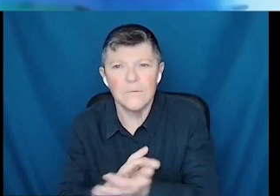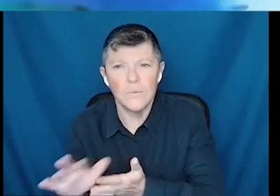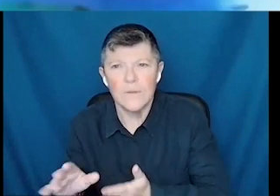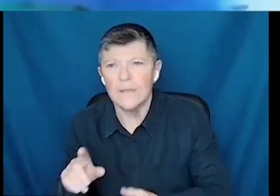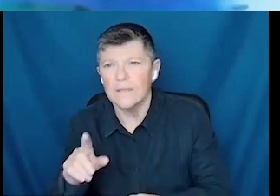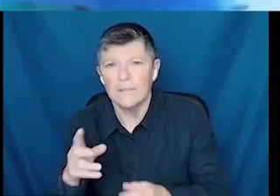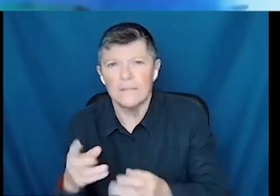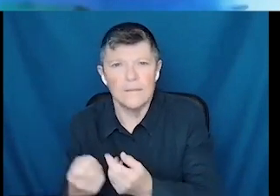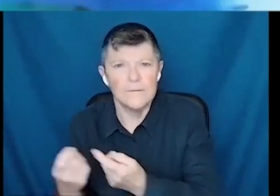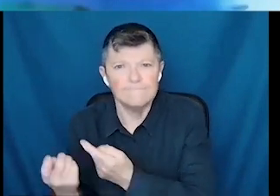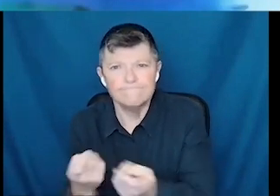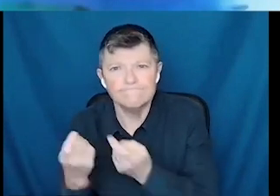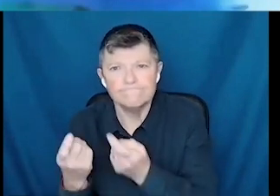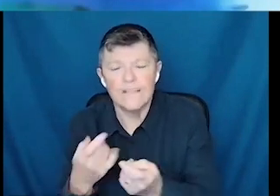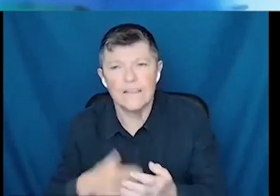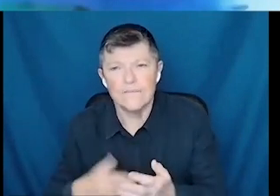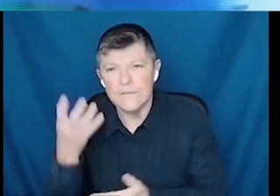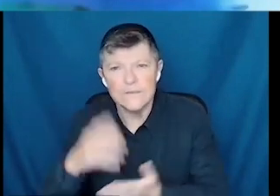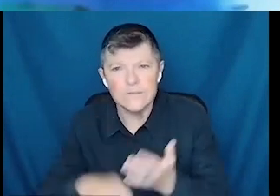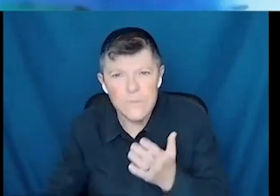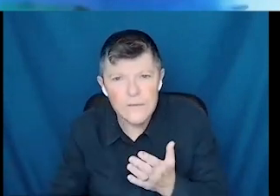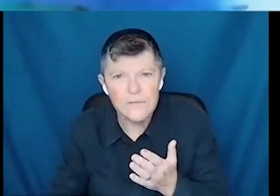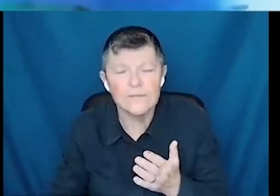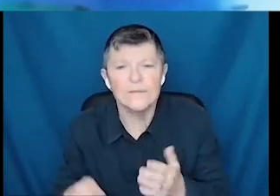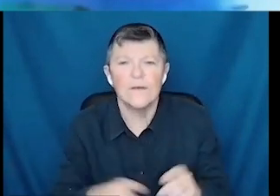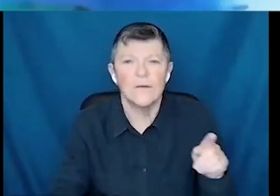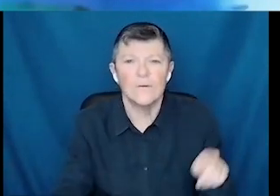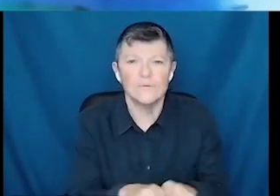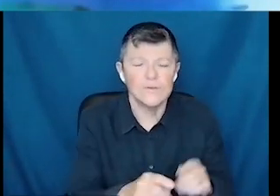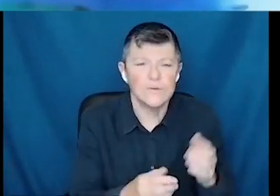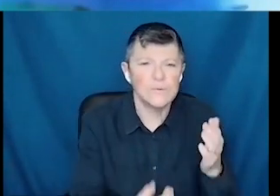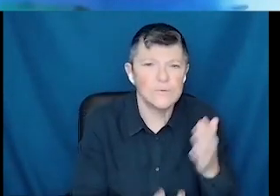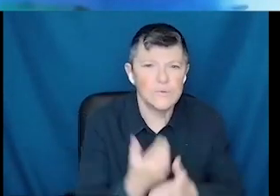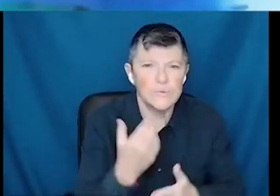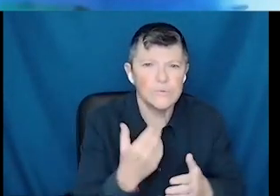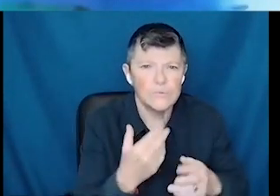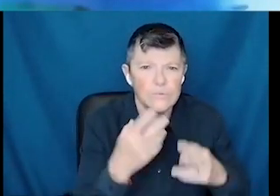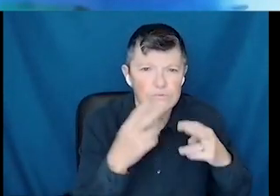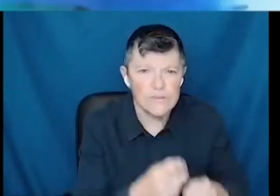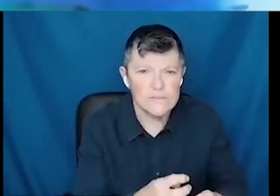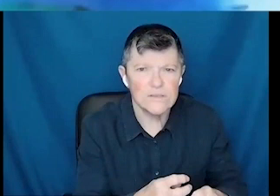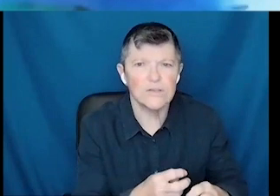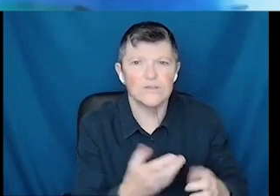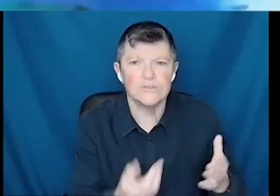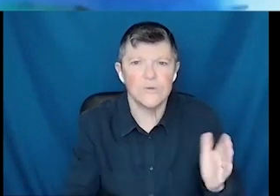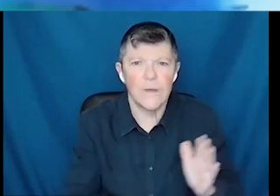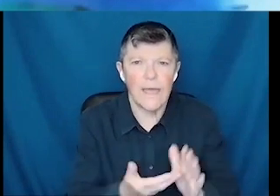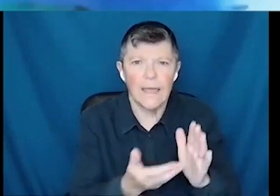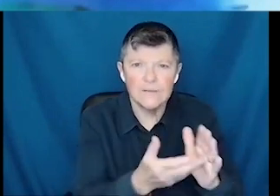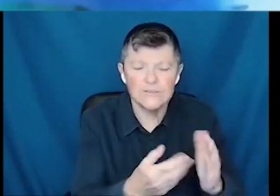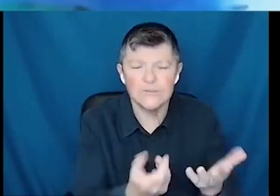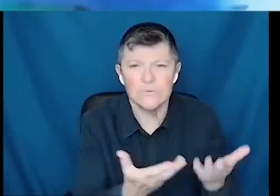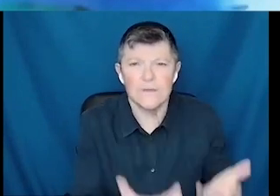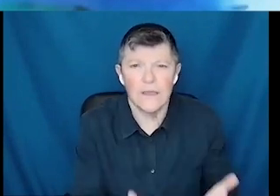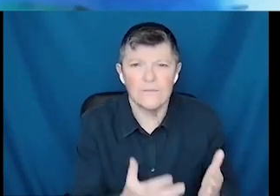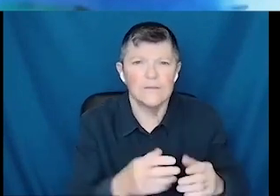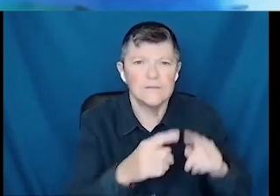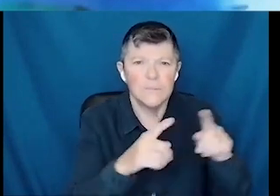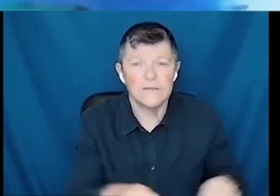so finding new resources to add to the current pages. And we also wrote our own pages. So I wrote a piece on